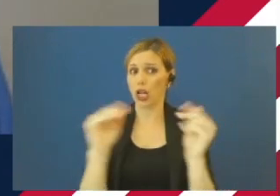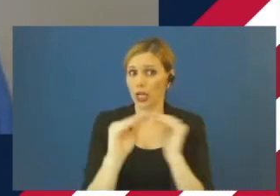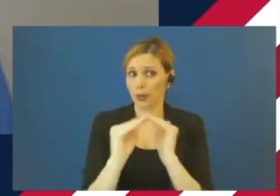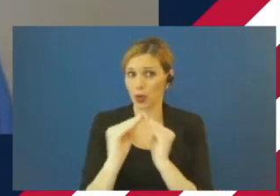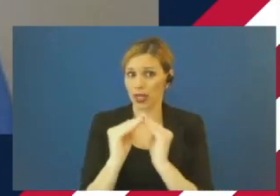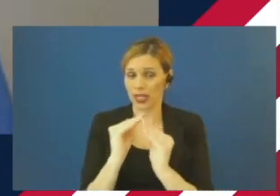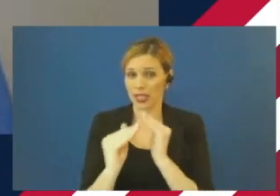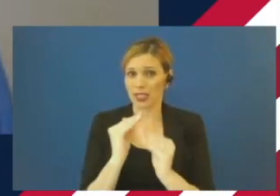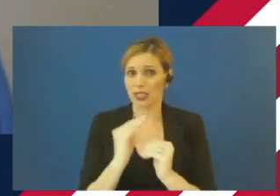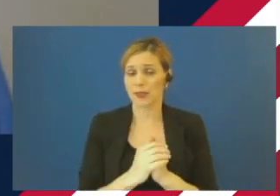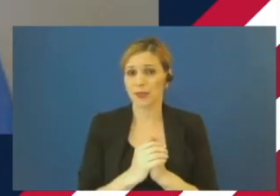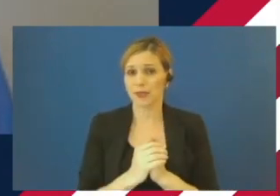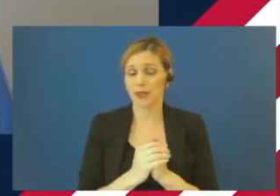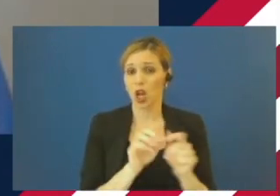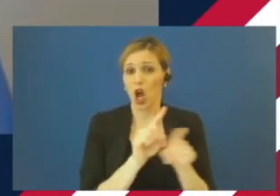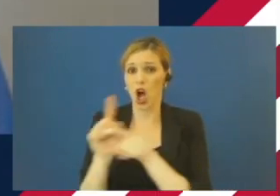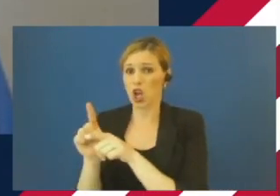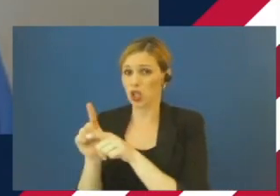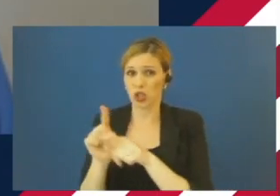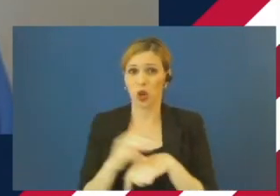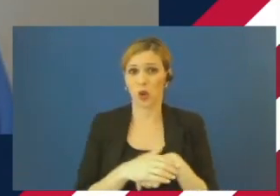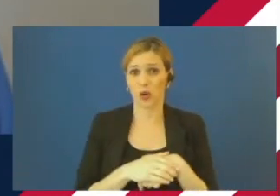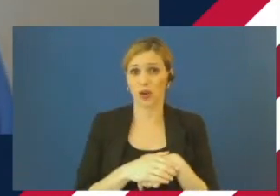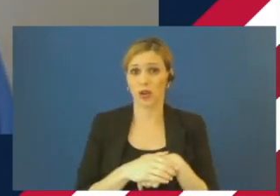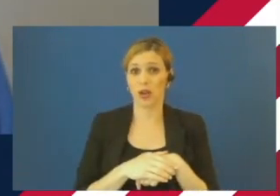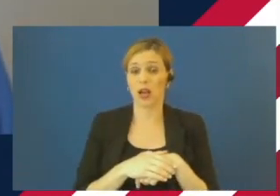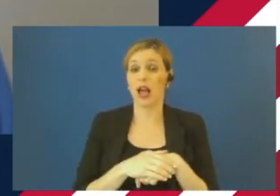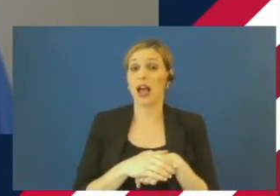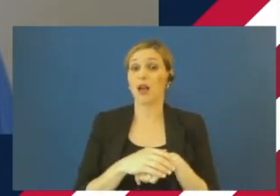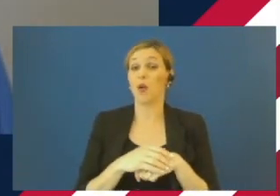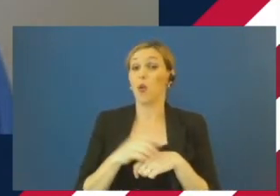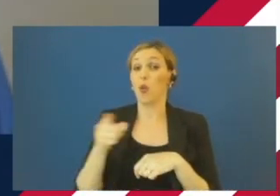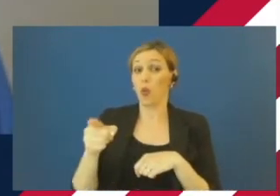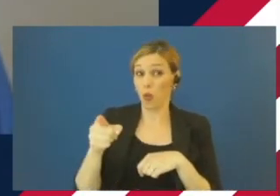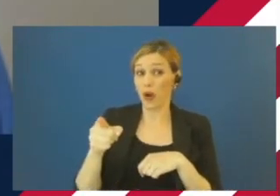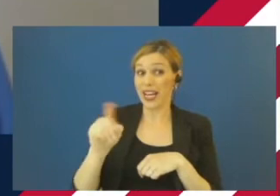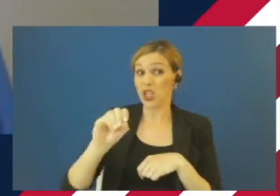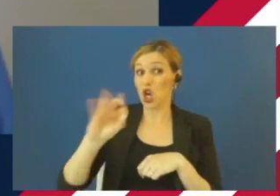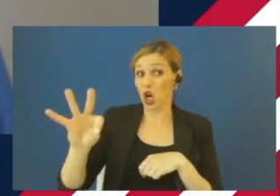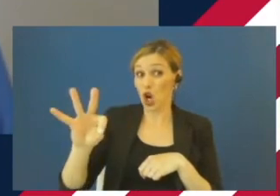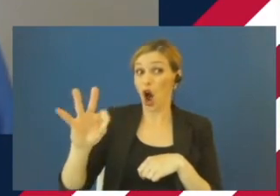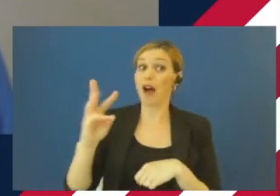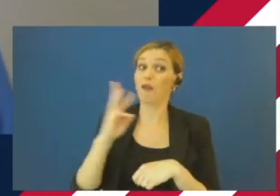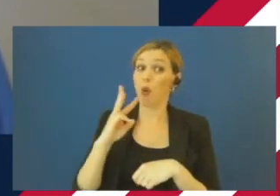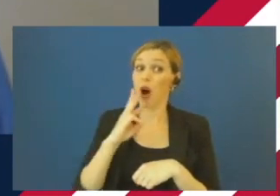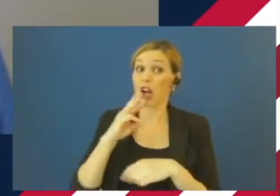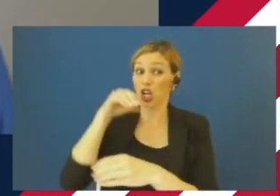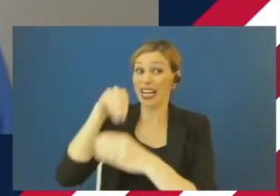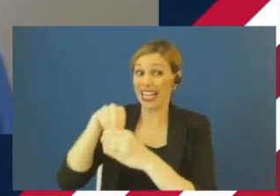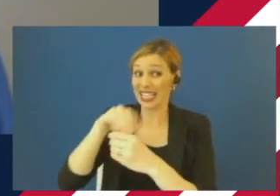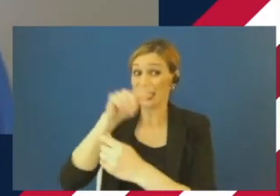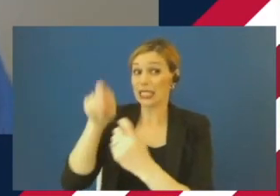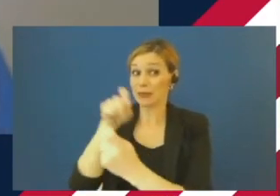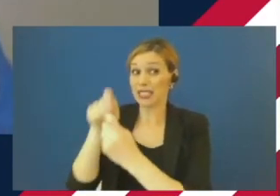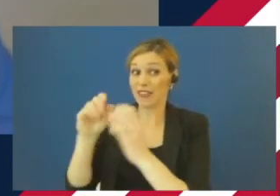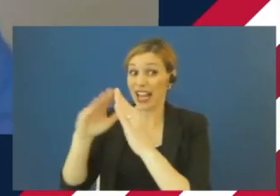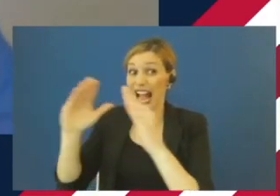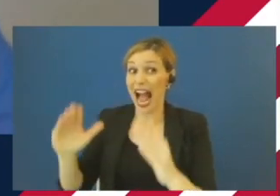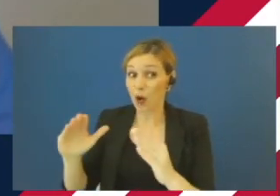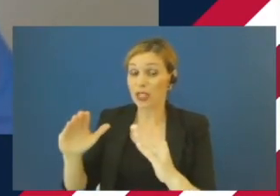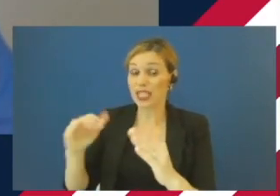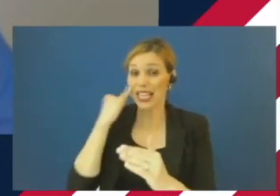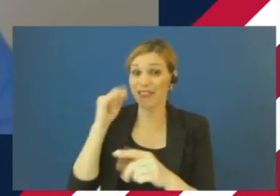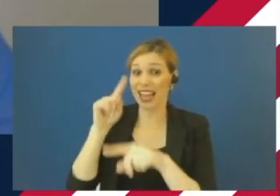the inhumane practice of household water shutoffs, for water is life. We are in a do or die moment